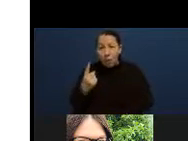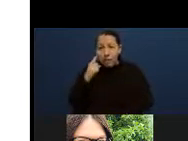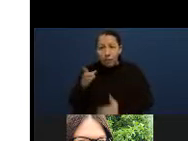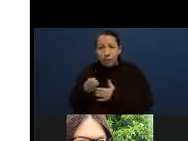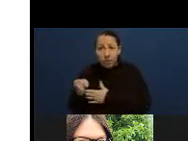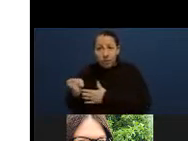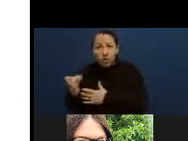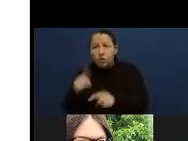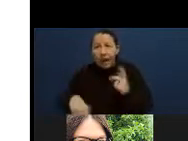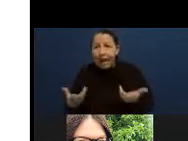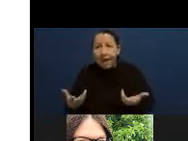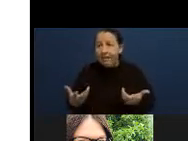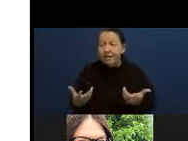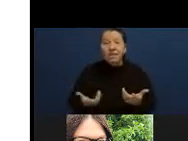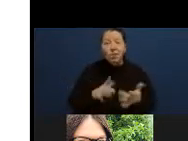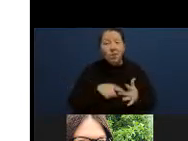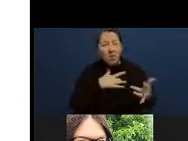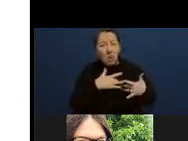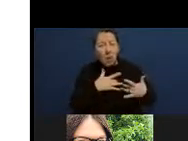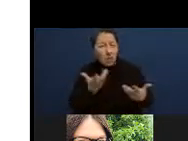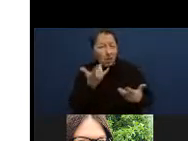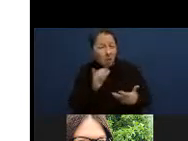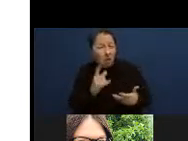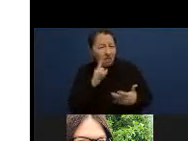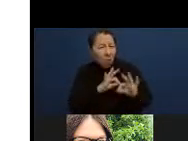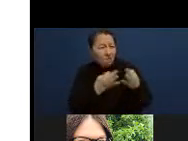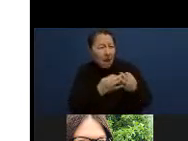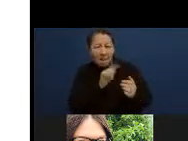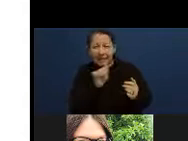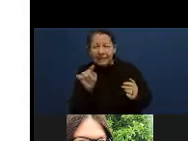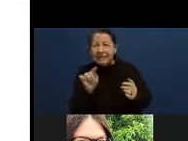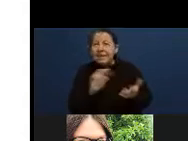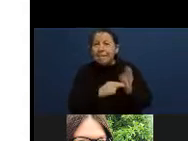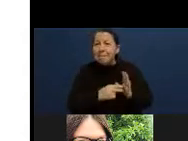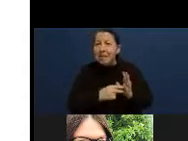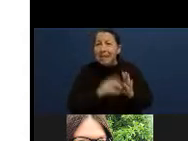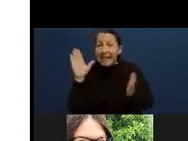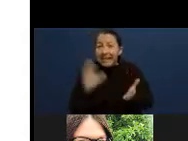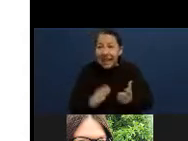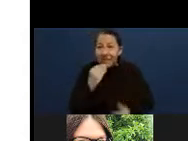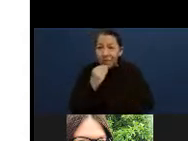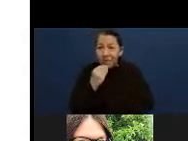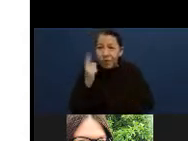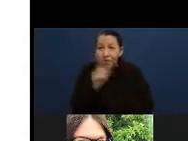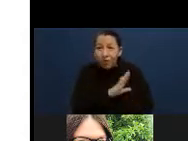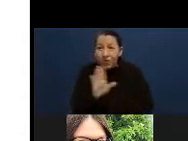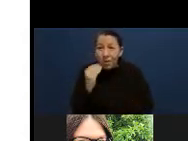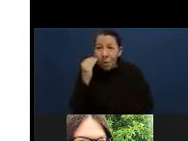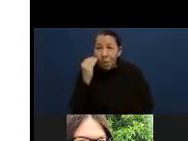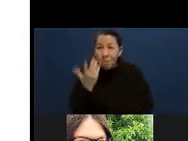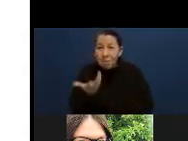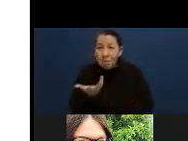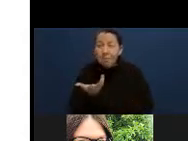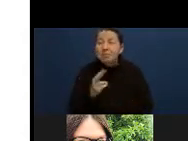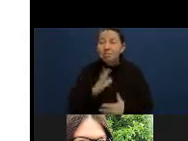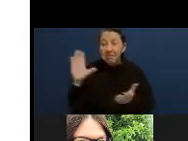may look like for families, because we knew their homes were going to have less food. We knew with less food security, there could also